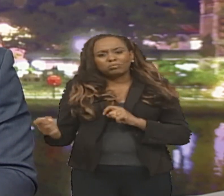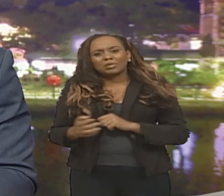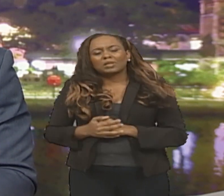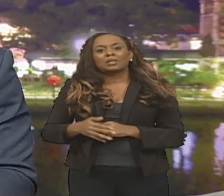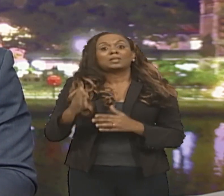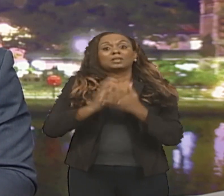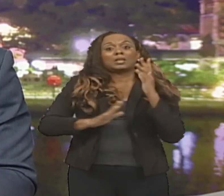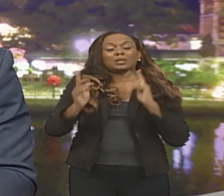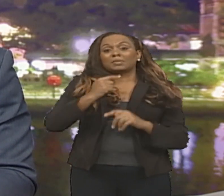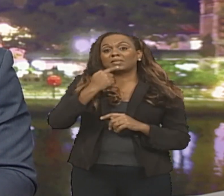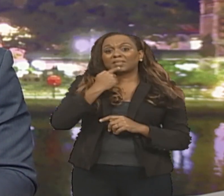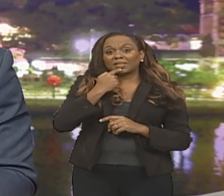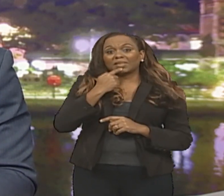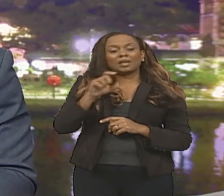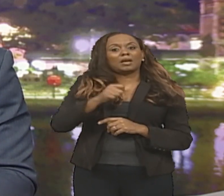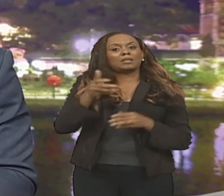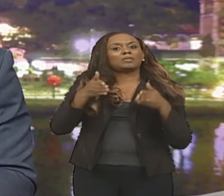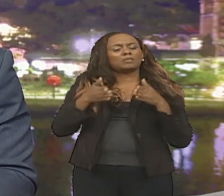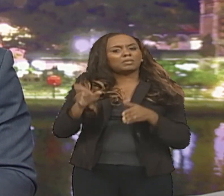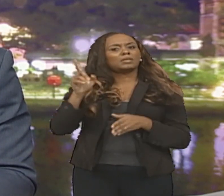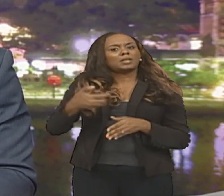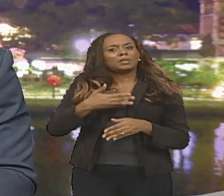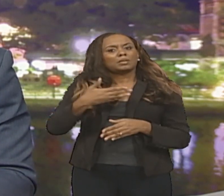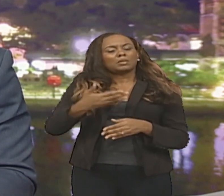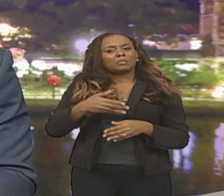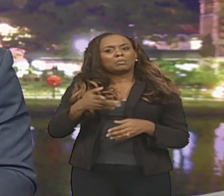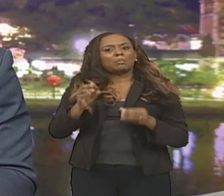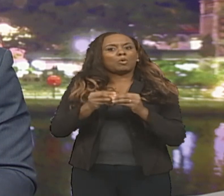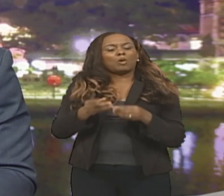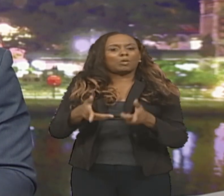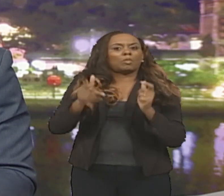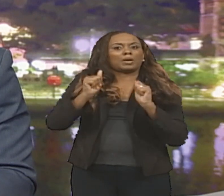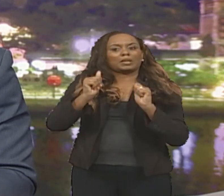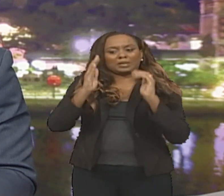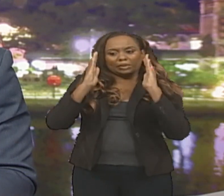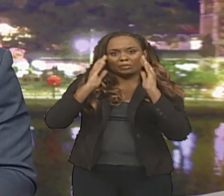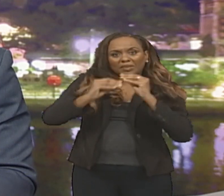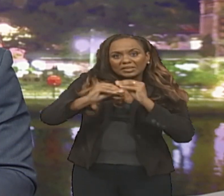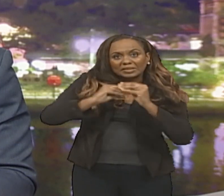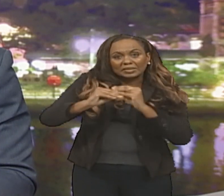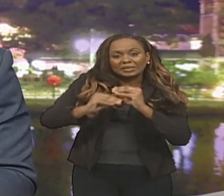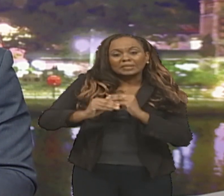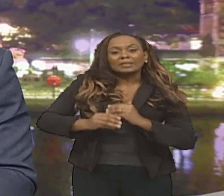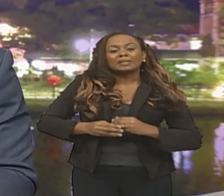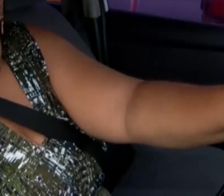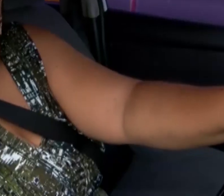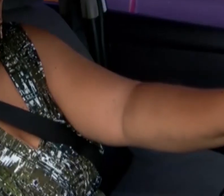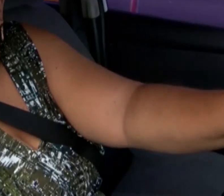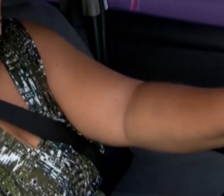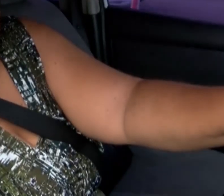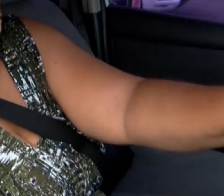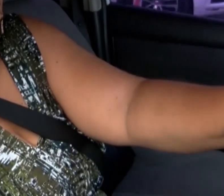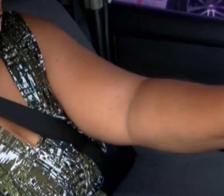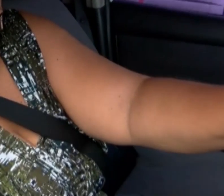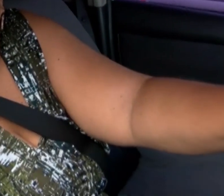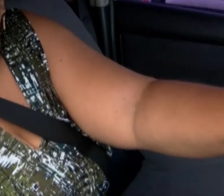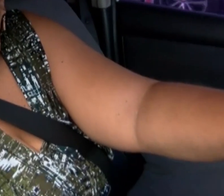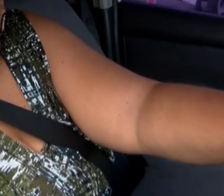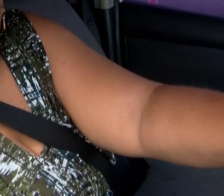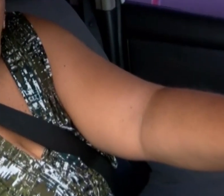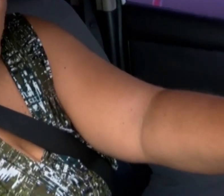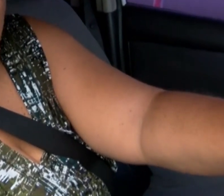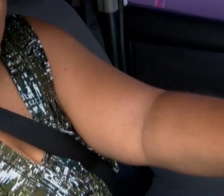offered suggestions for other roads they believed needed urgent attention. This